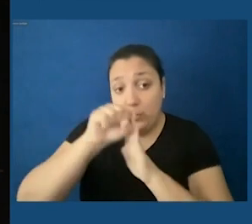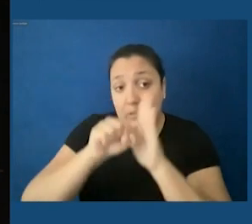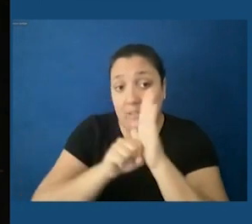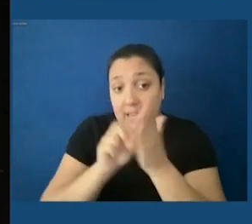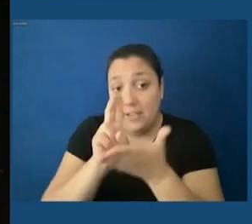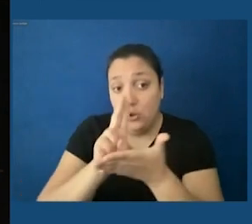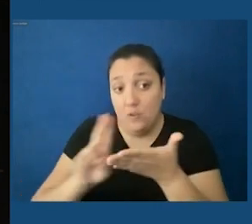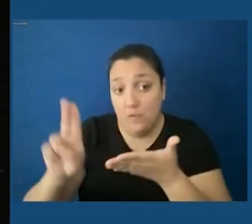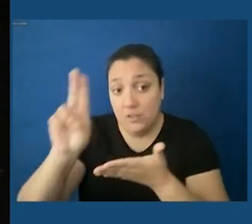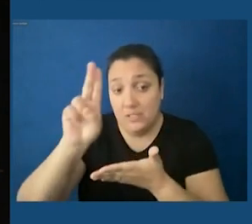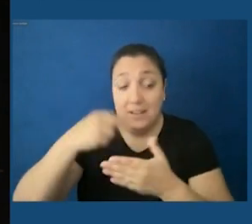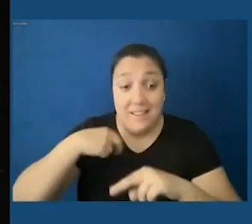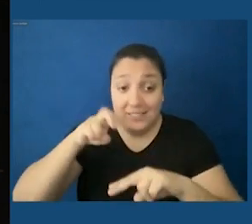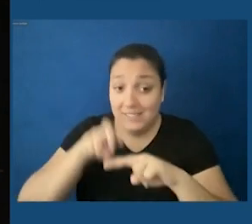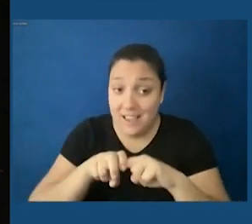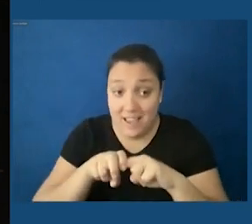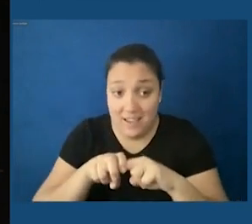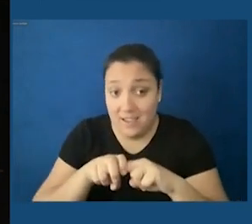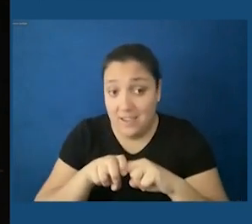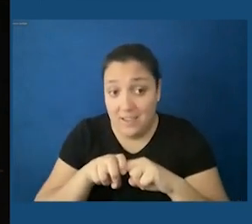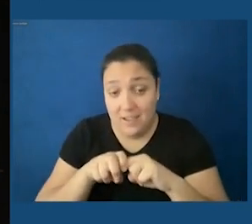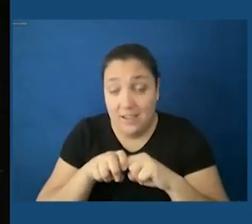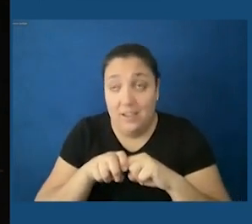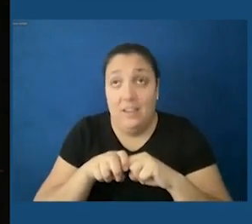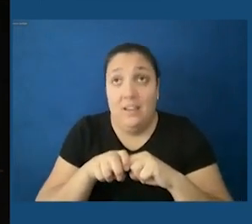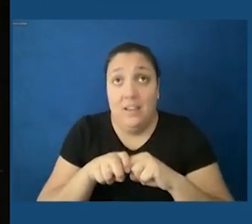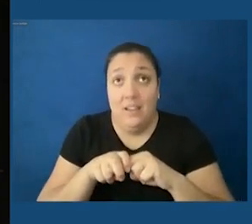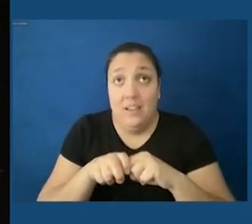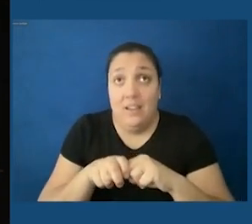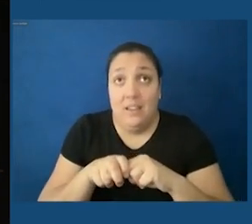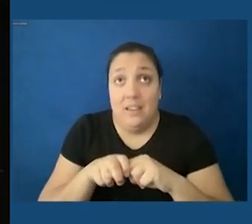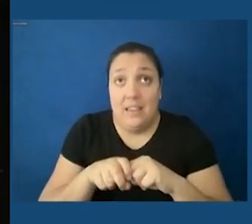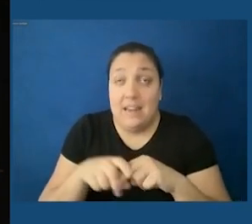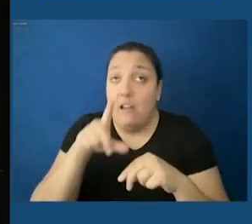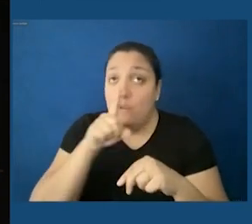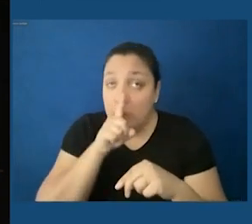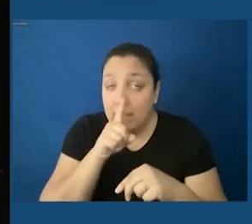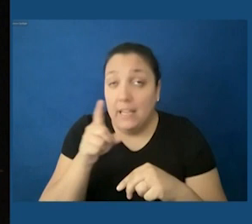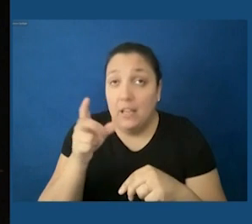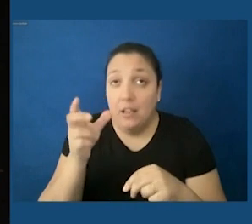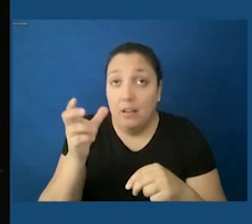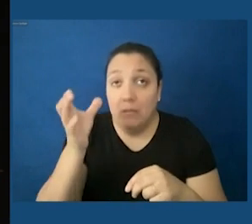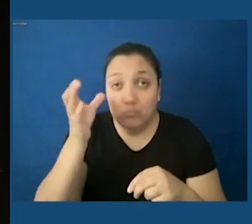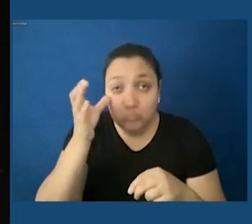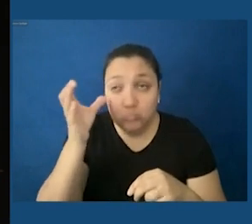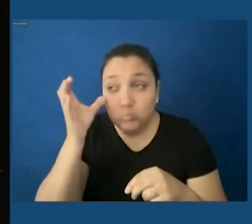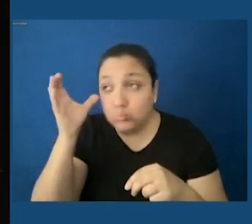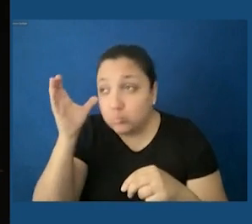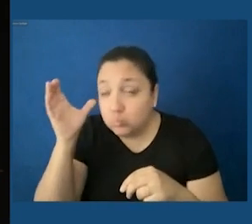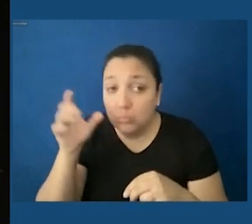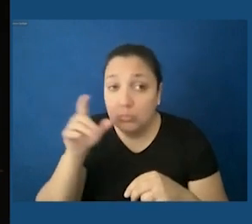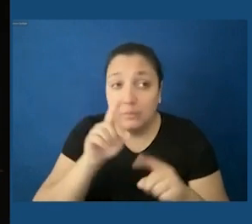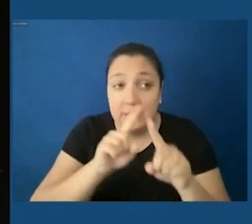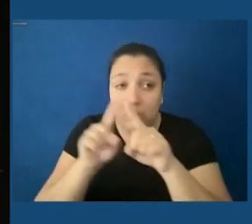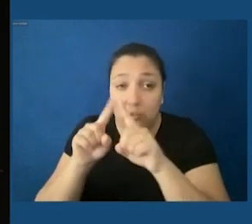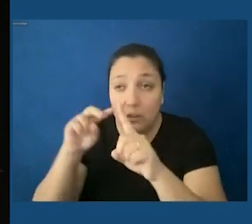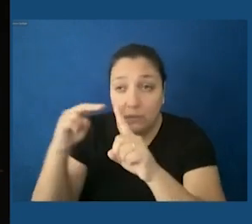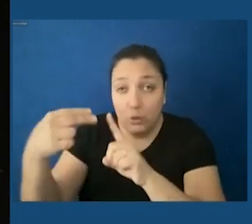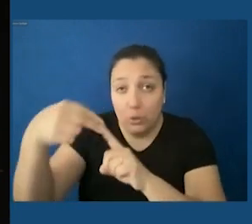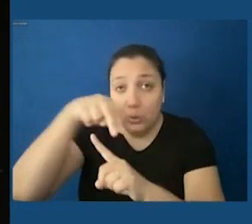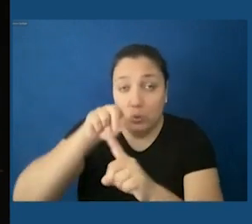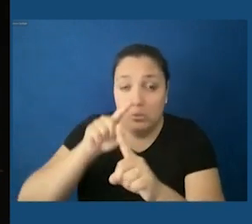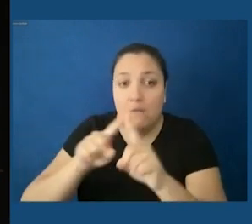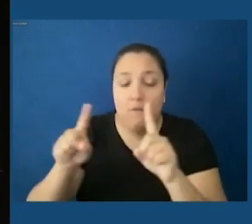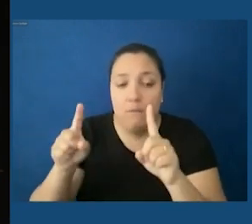I sat there and really was able to hear a lot of different perspectives and points of view from a community